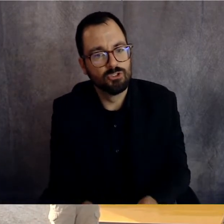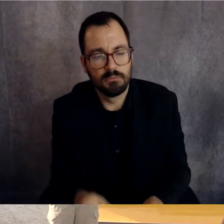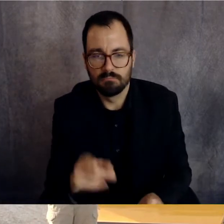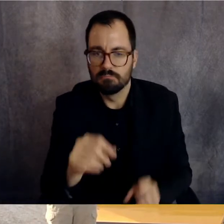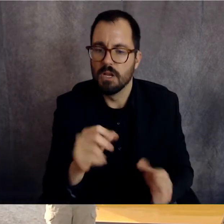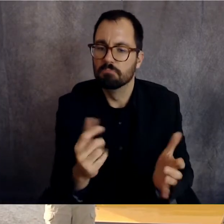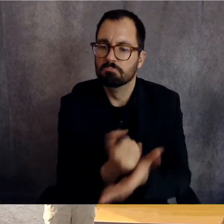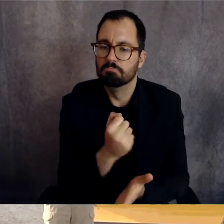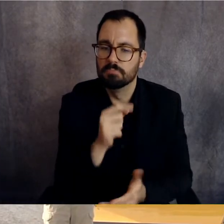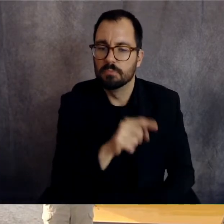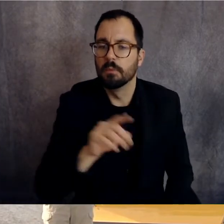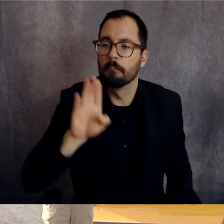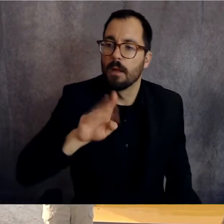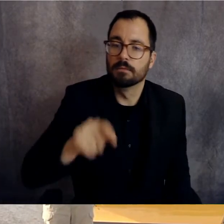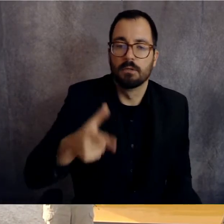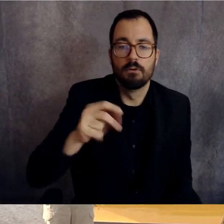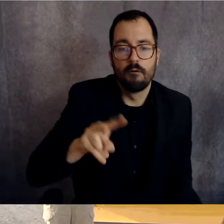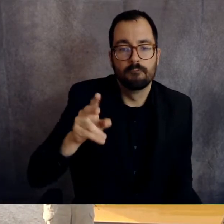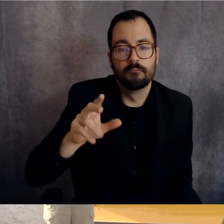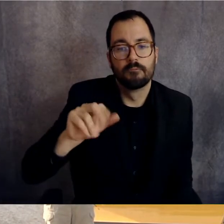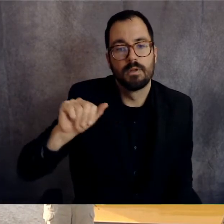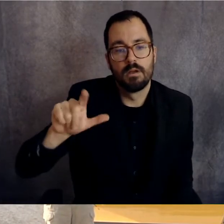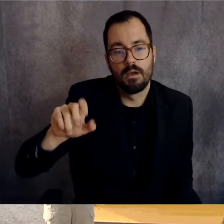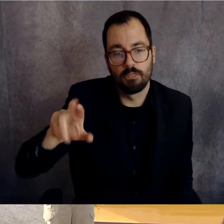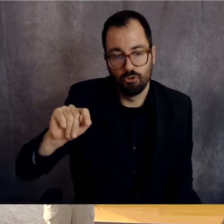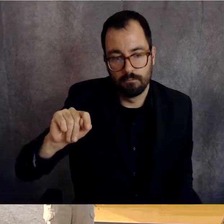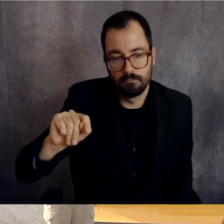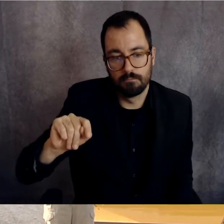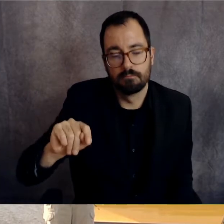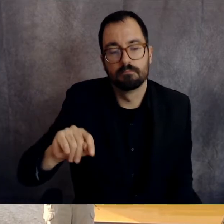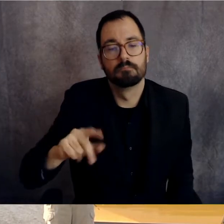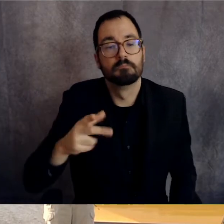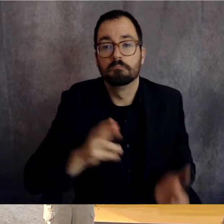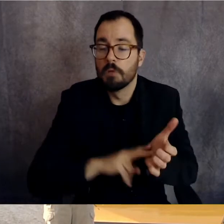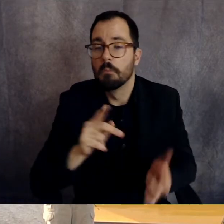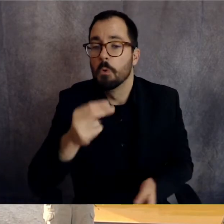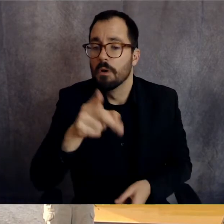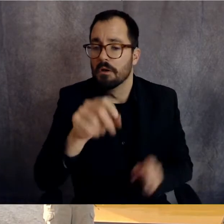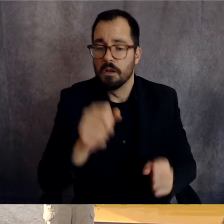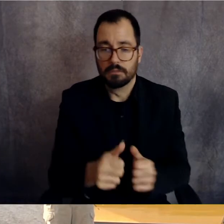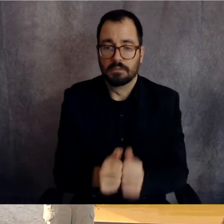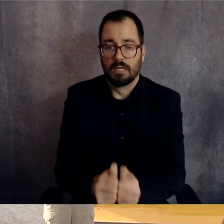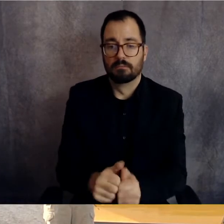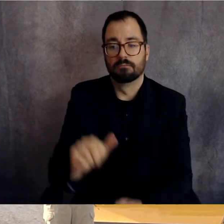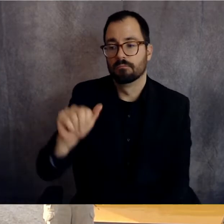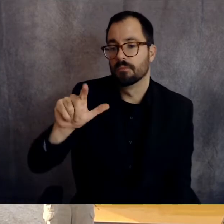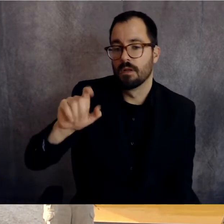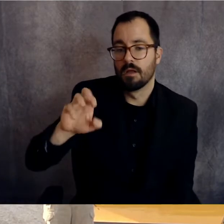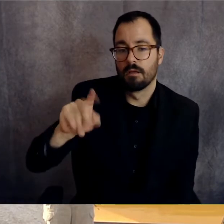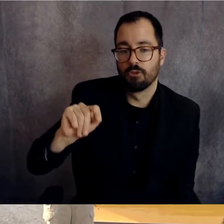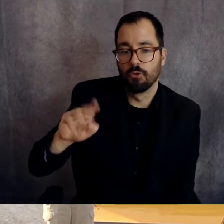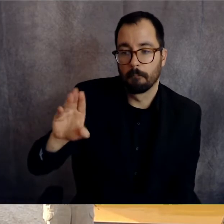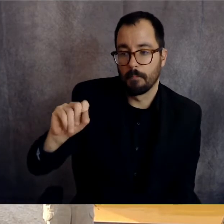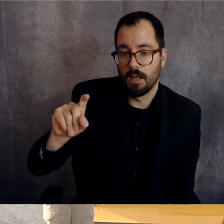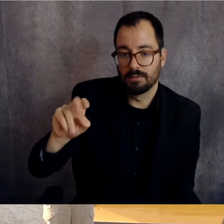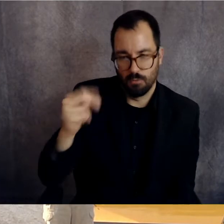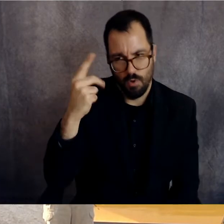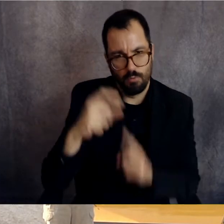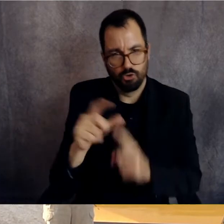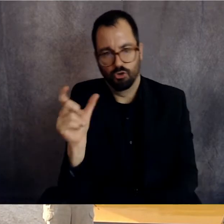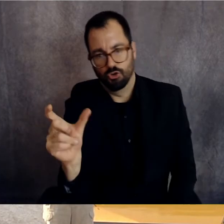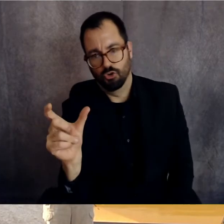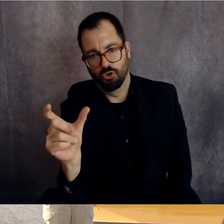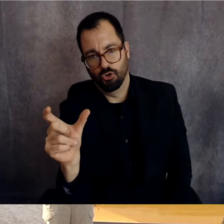go to boston.gov/alertboston to sign up, or you can text the word Alert Boston, all one word, to